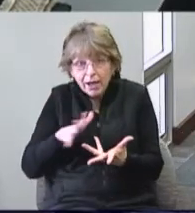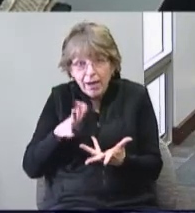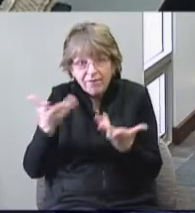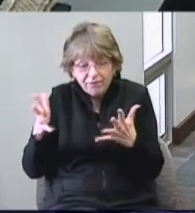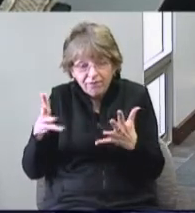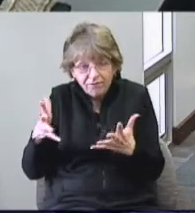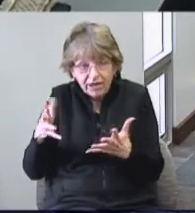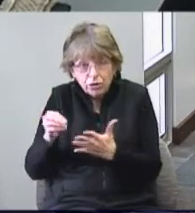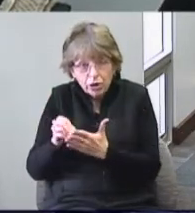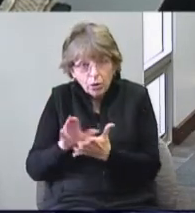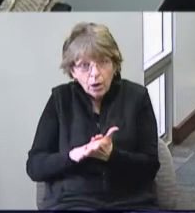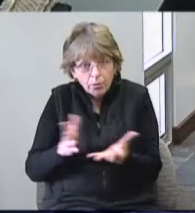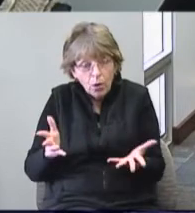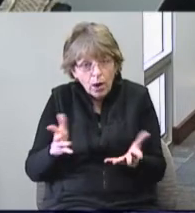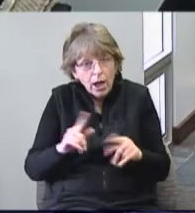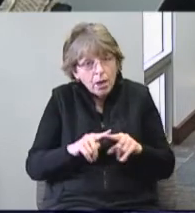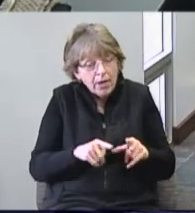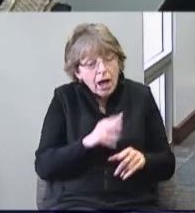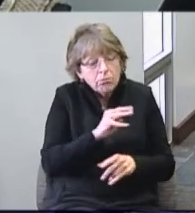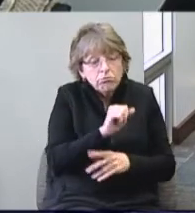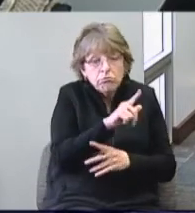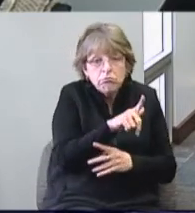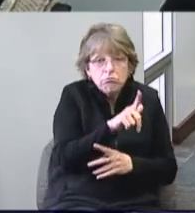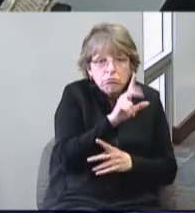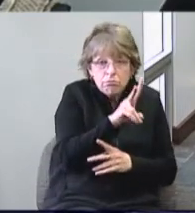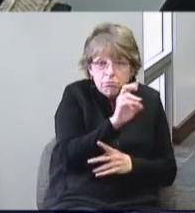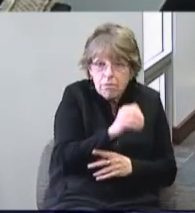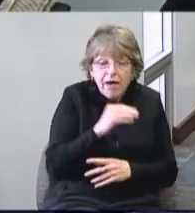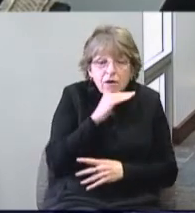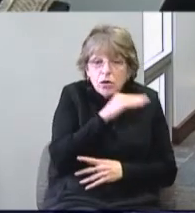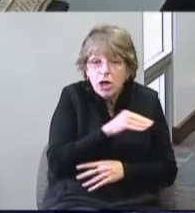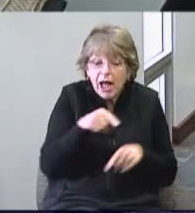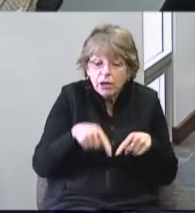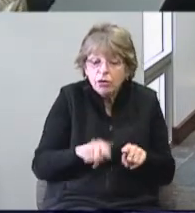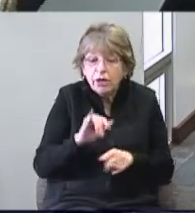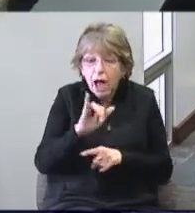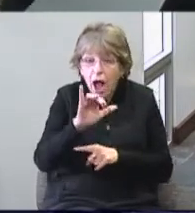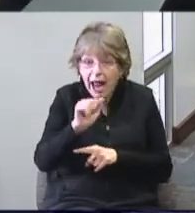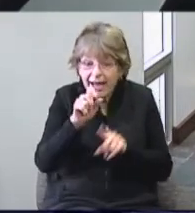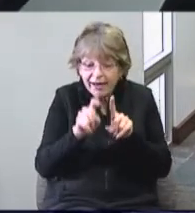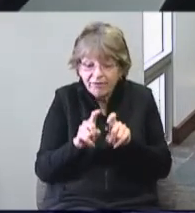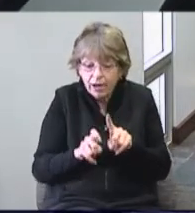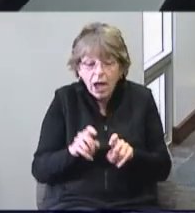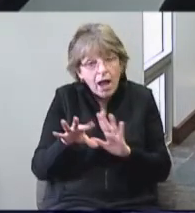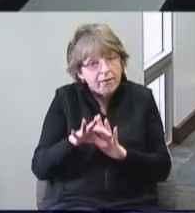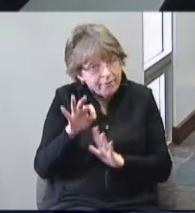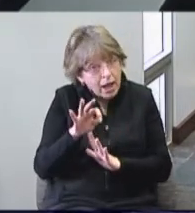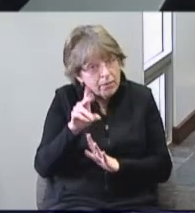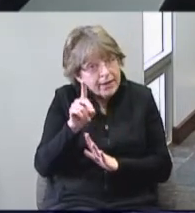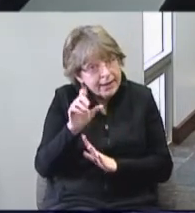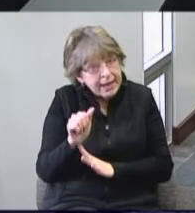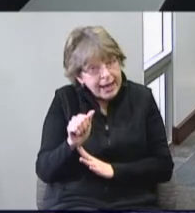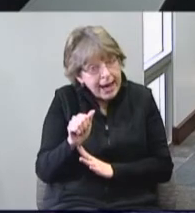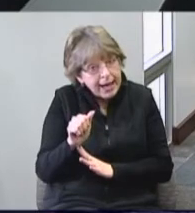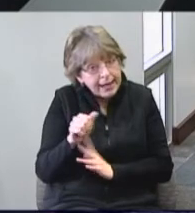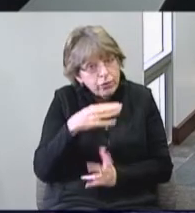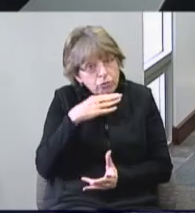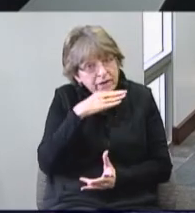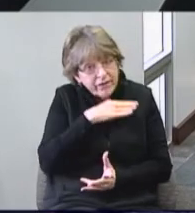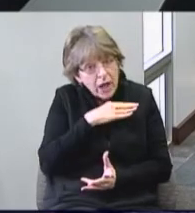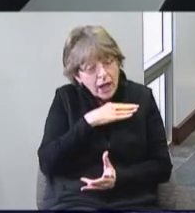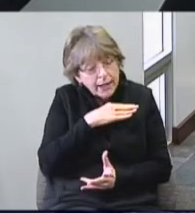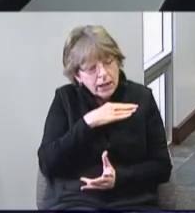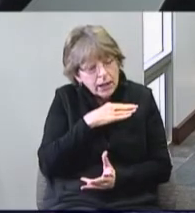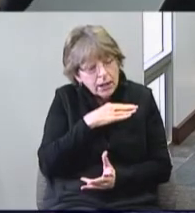Malvo lied during the internal affairs investigation. And he was found by the district attorney to have lied and